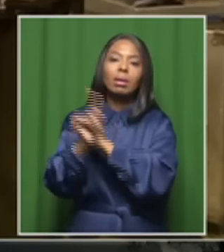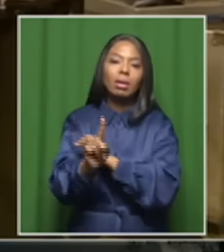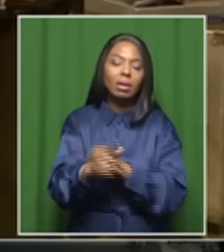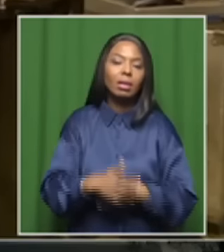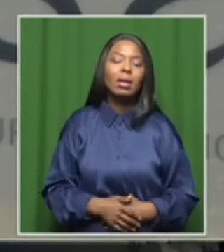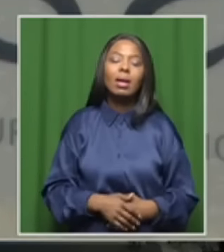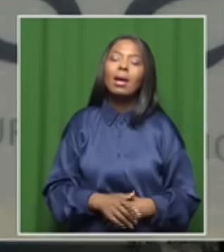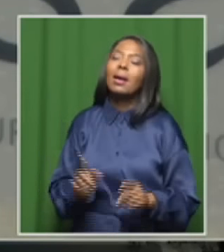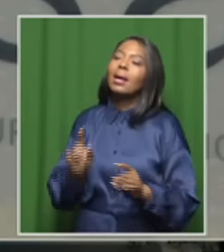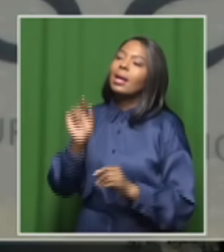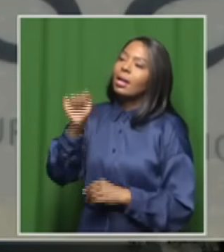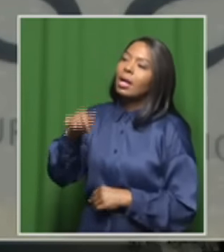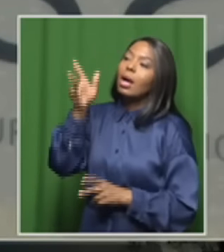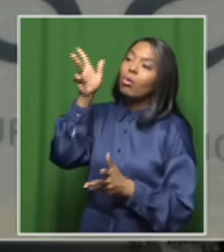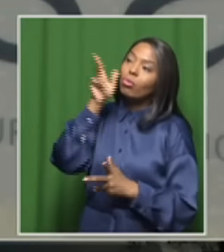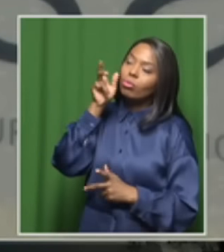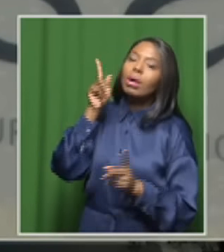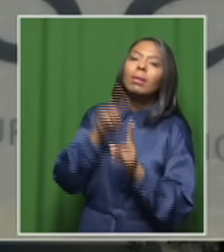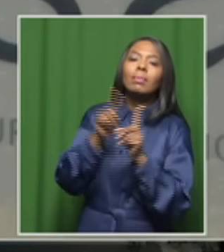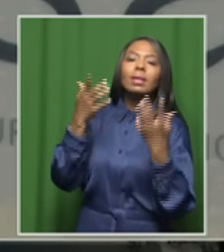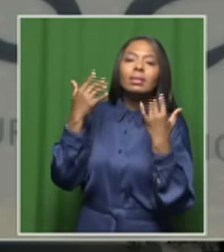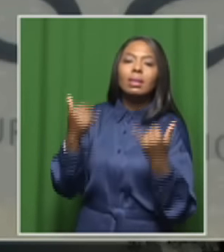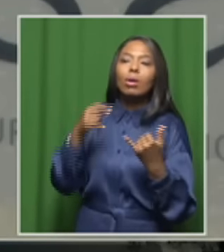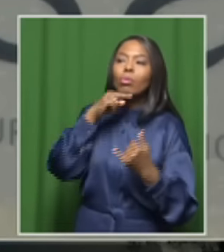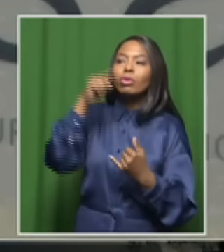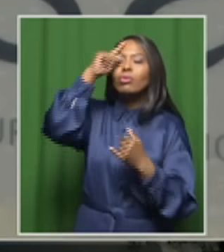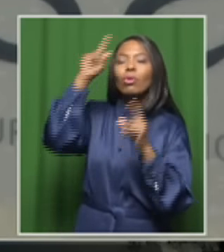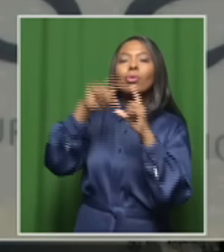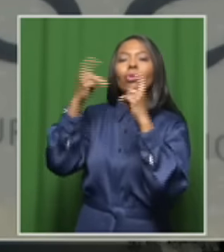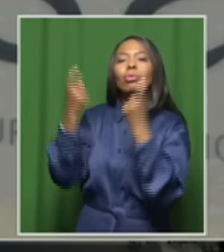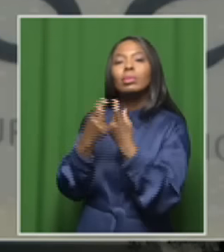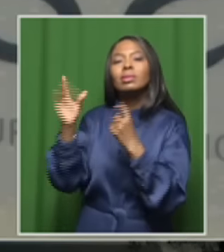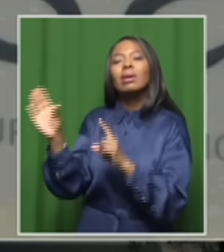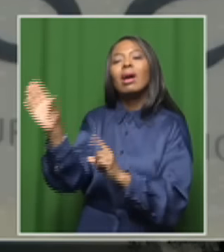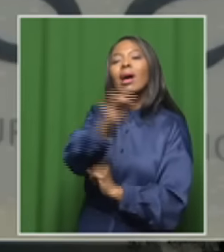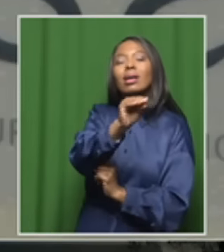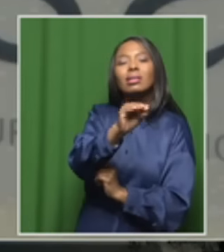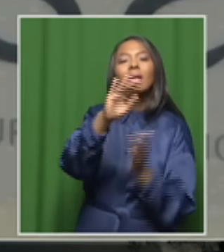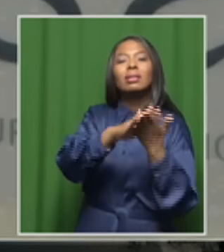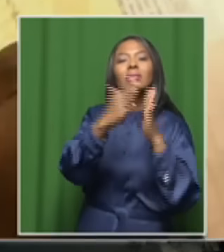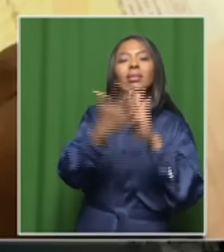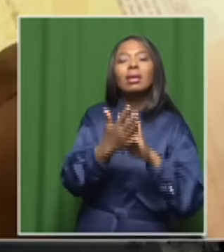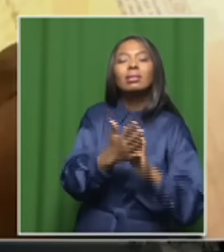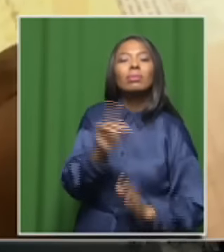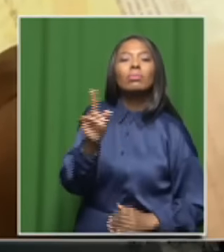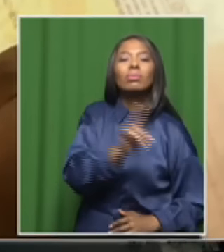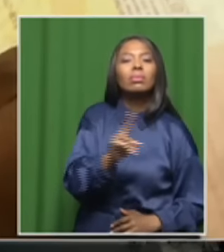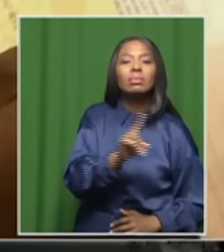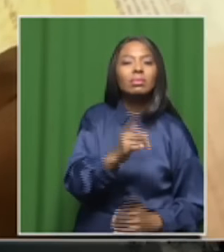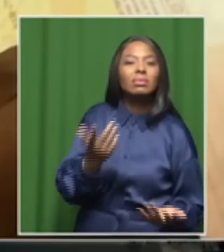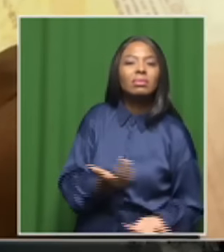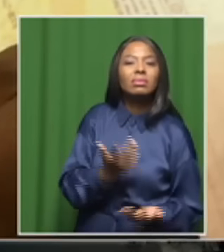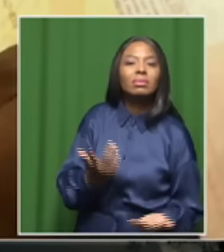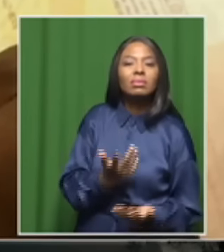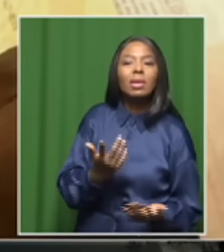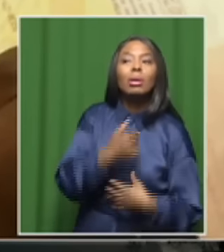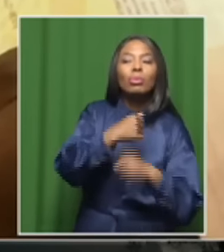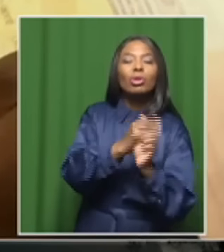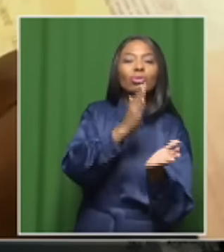what is the Portfolio Committee asking of SASSA in order to make sure that they